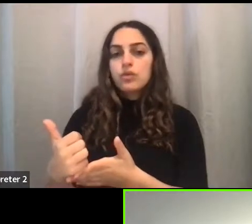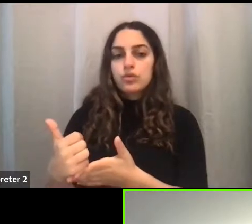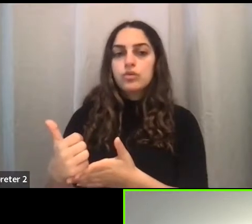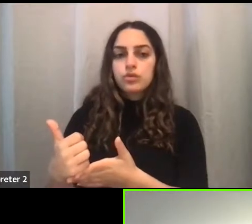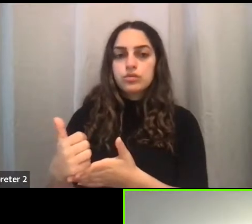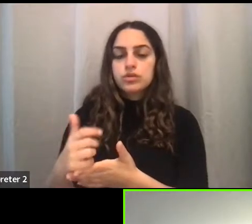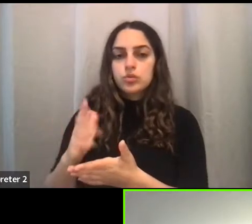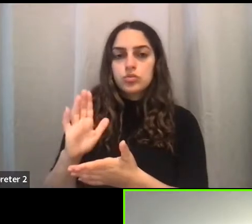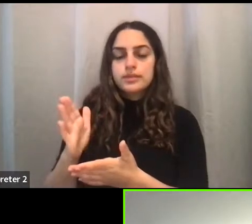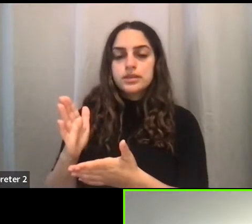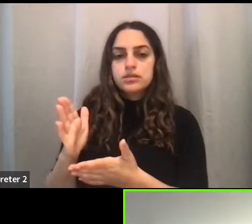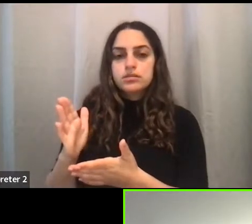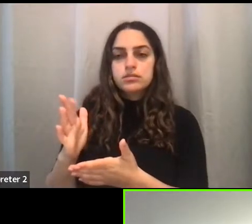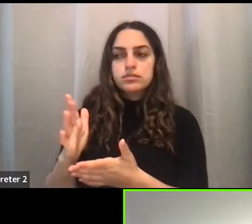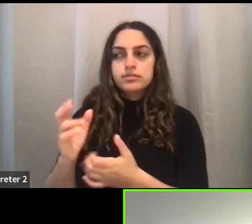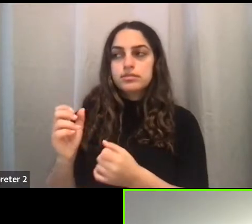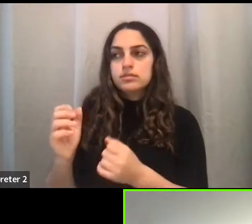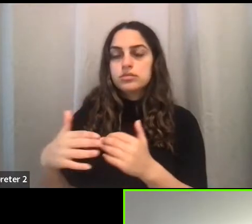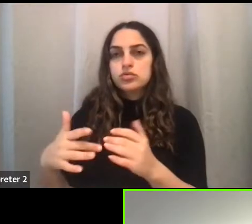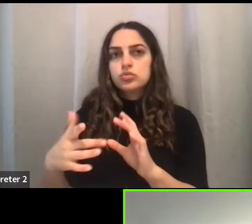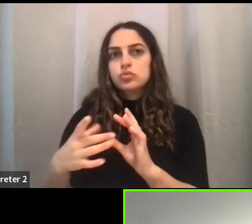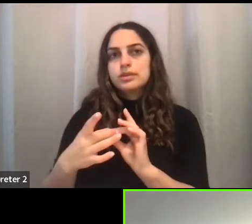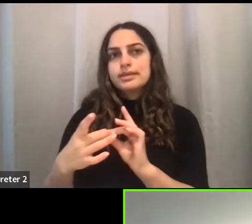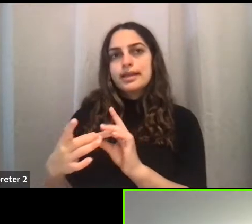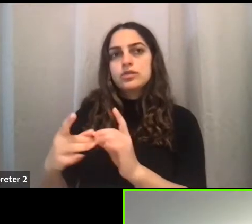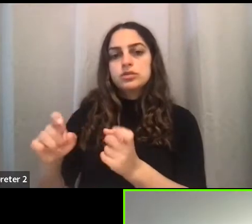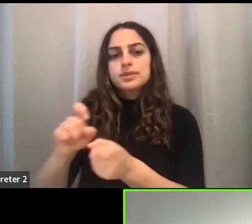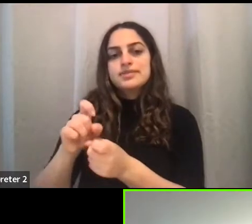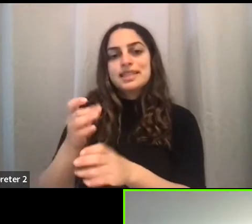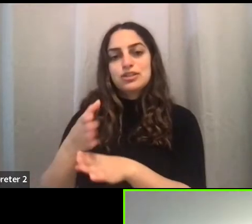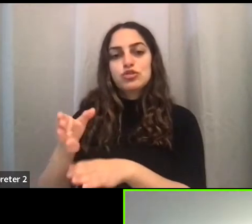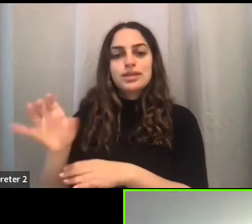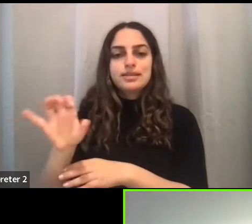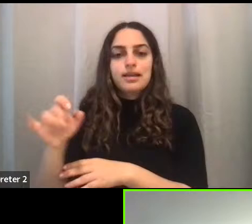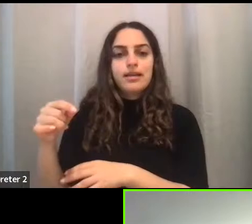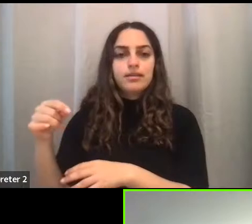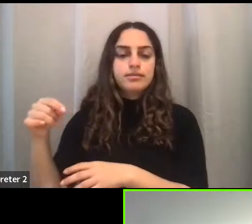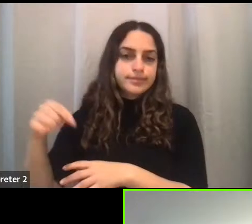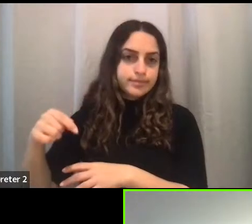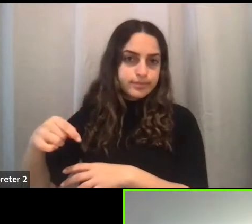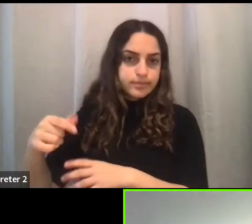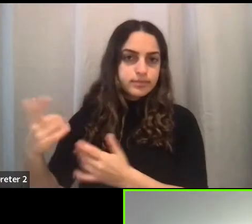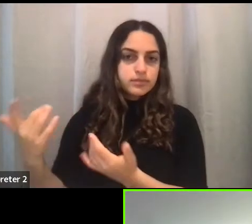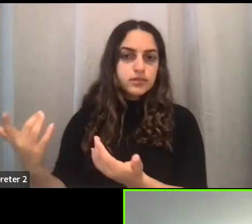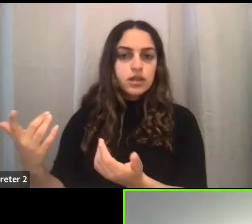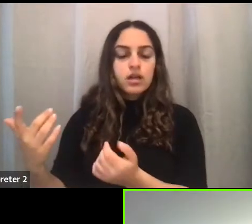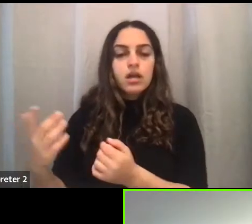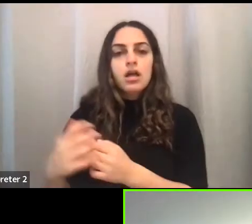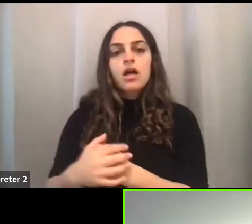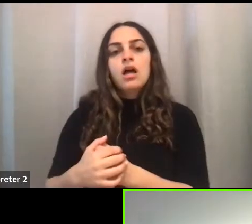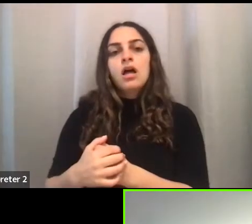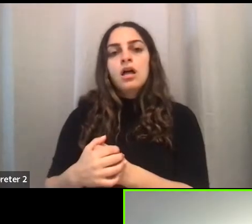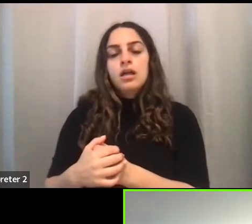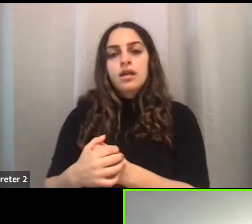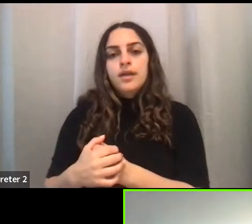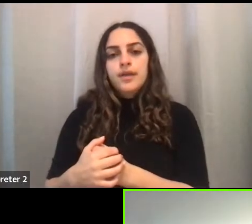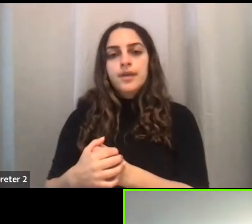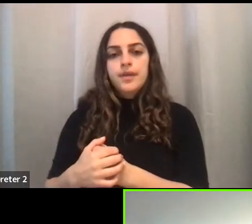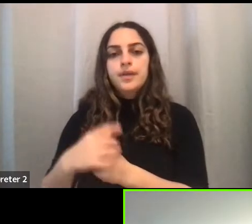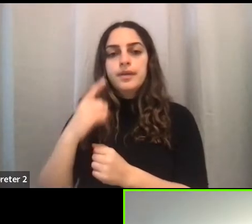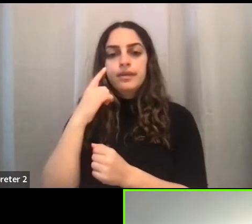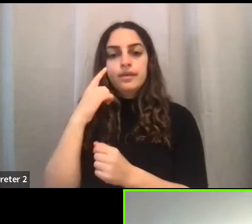relatable to particular um you know particular industries like the one we're talking about today um i think that um